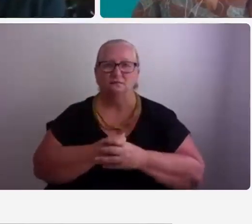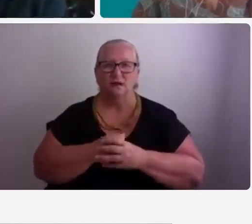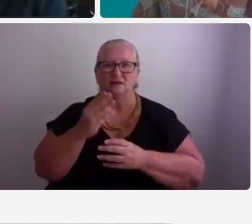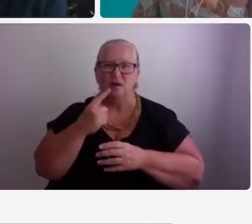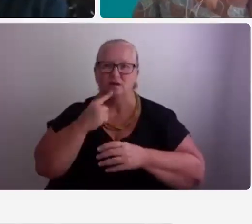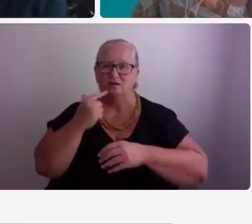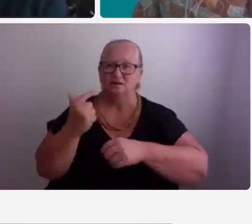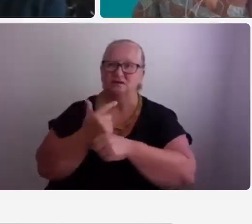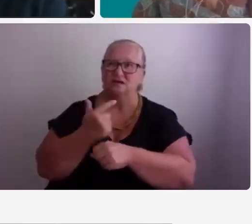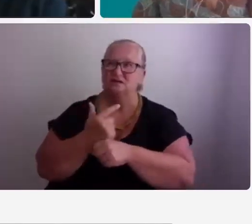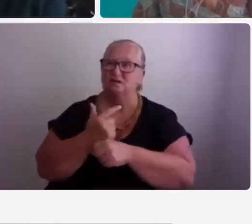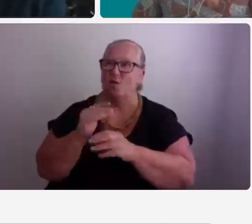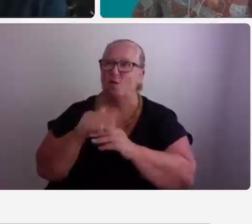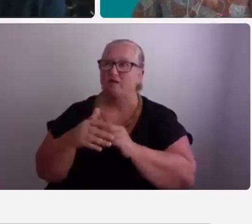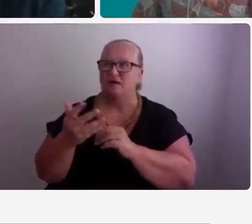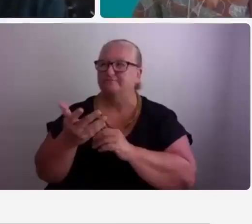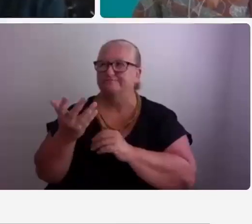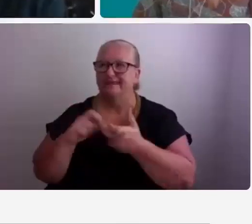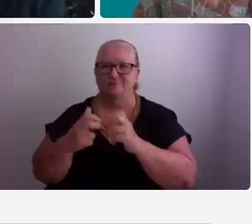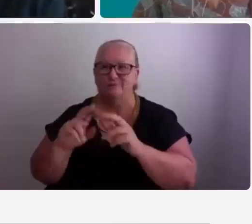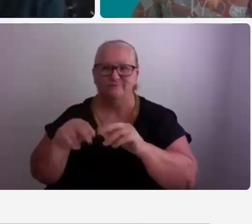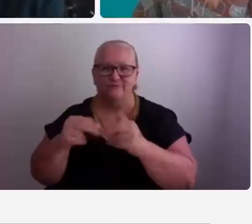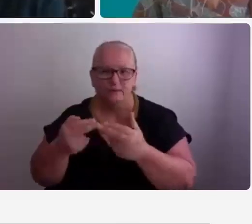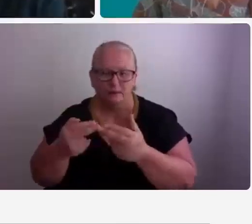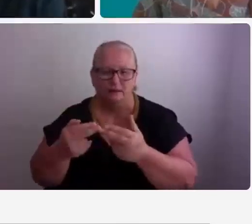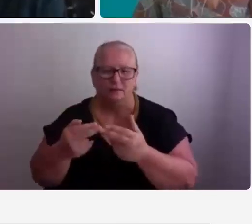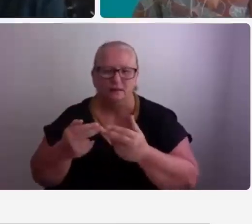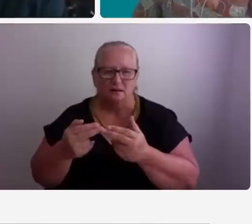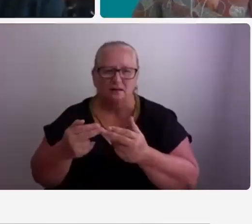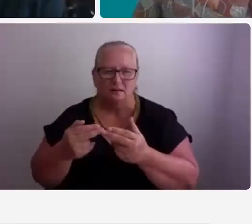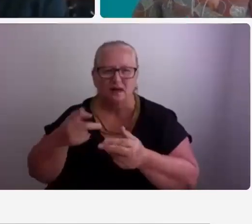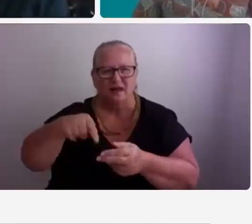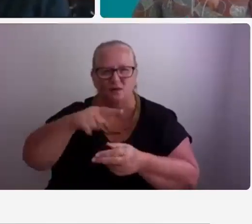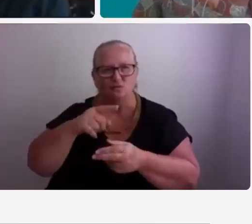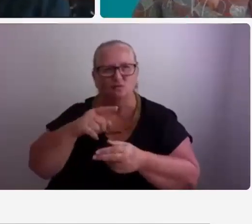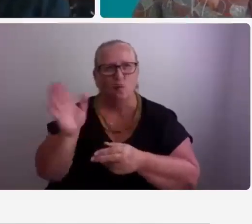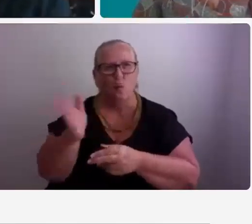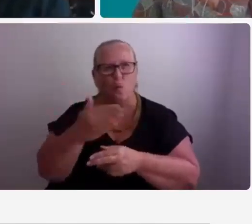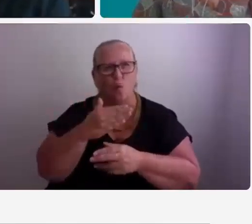discussing issues with family and so forth, that's all considered direct care.